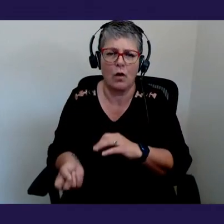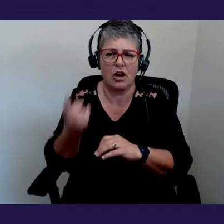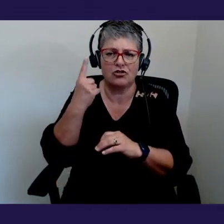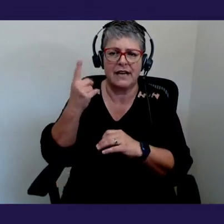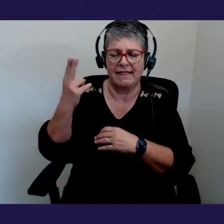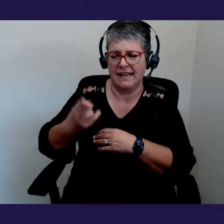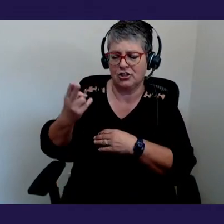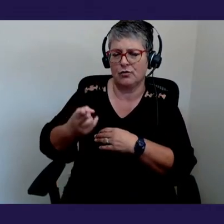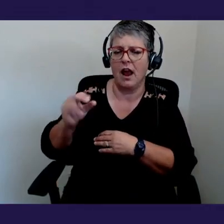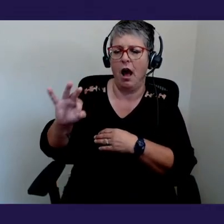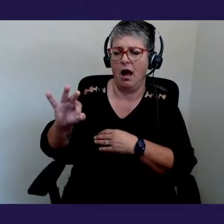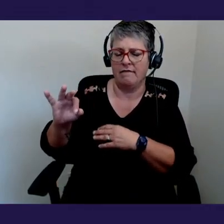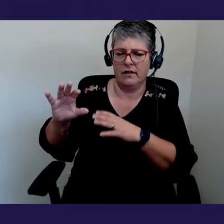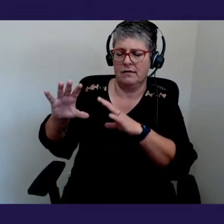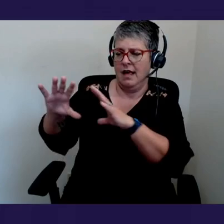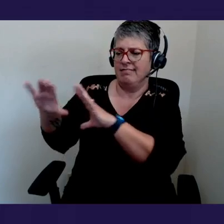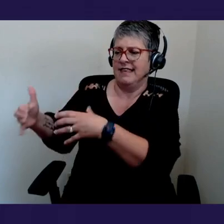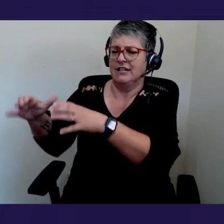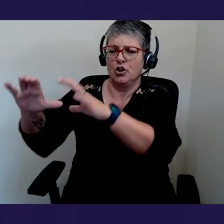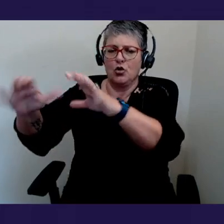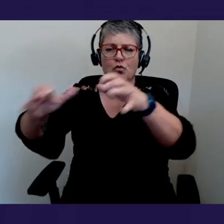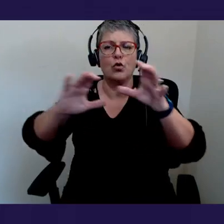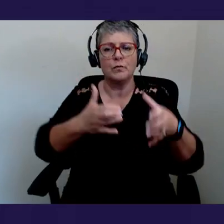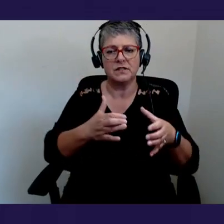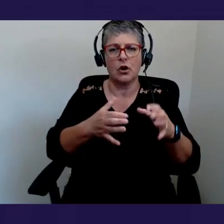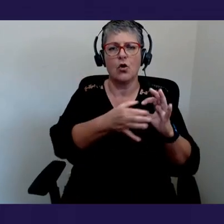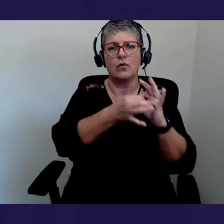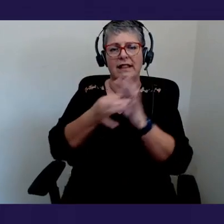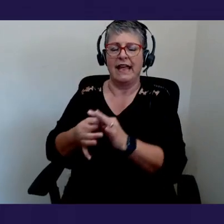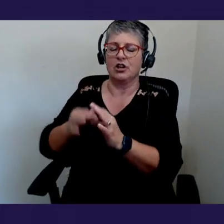racism, in order to do our work better.